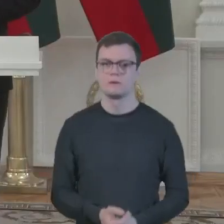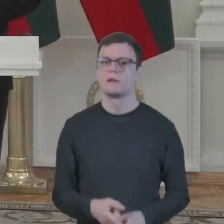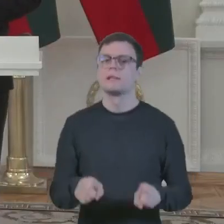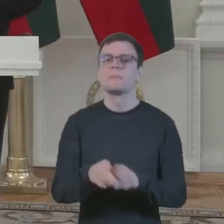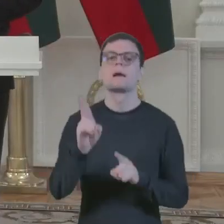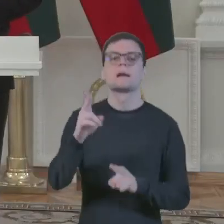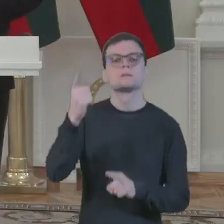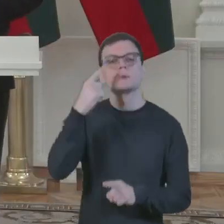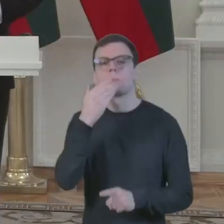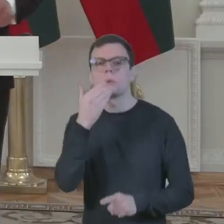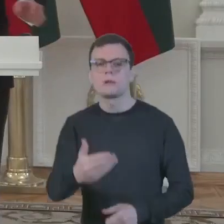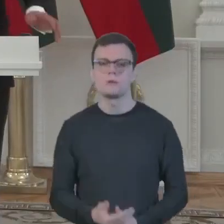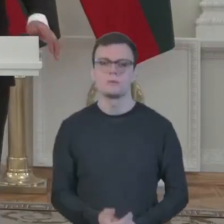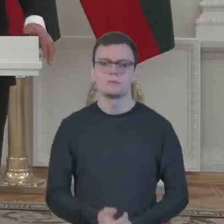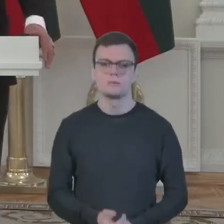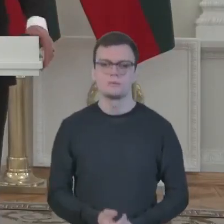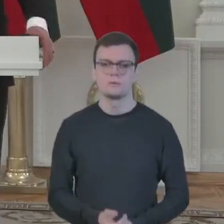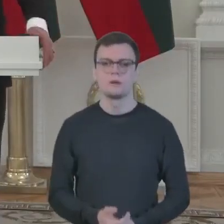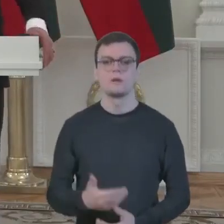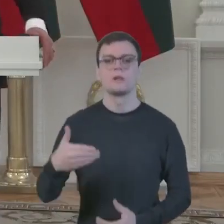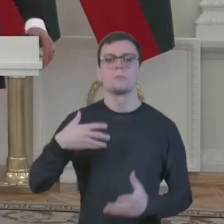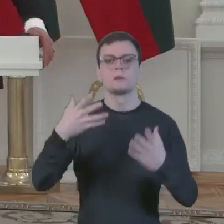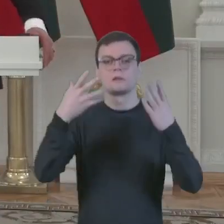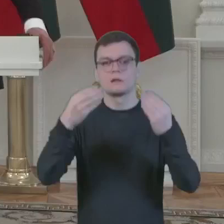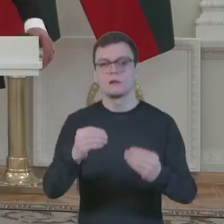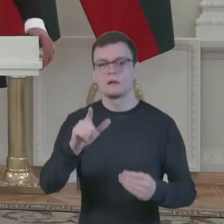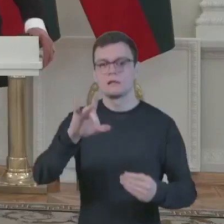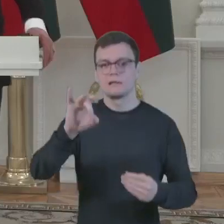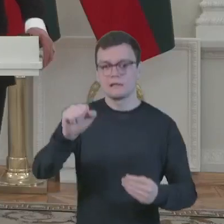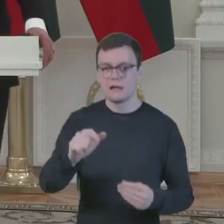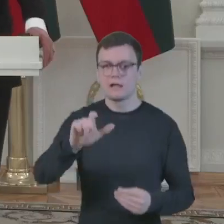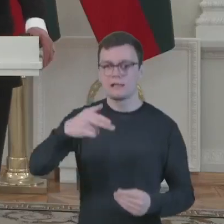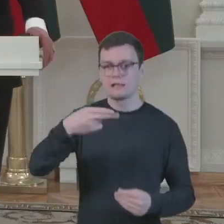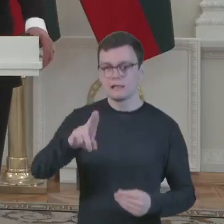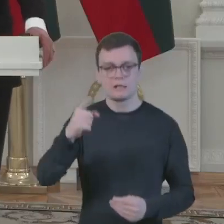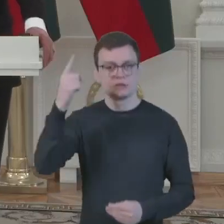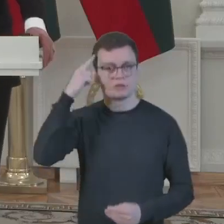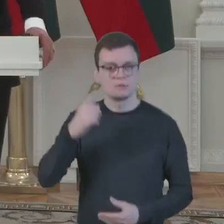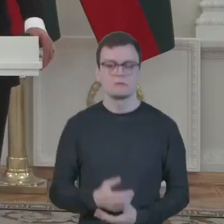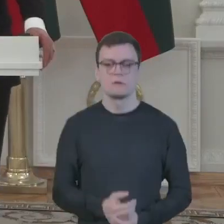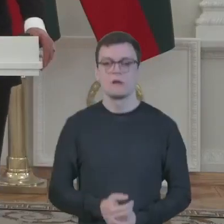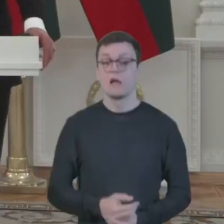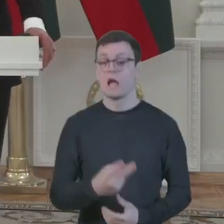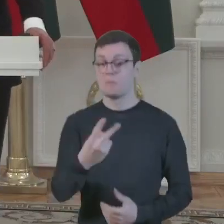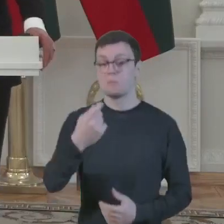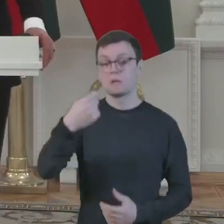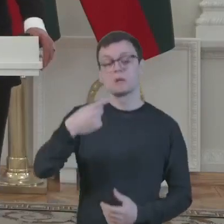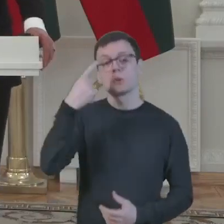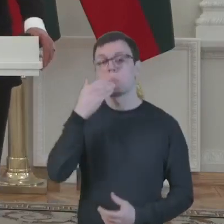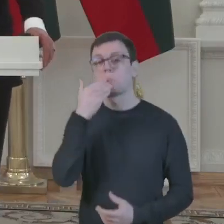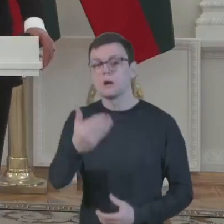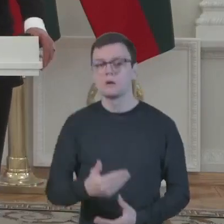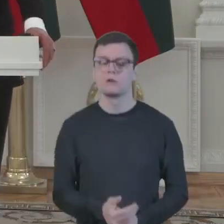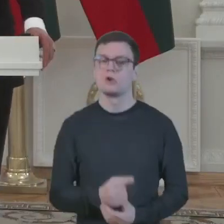and the question that is addressed to whom. A question to both